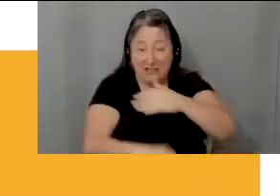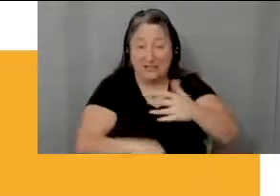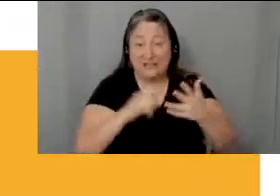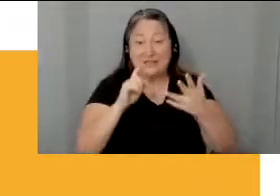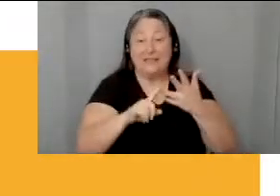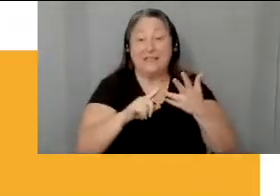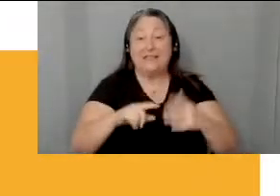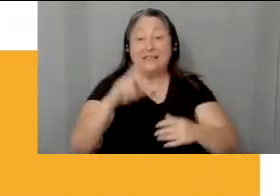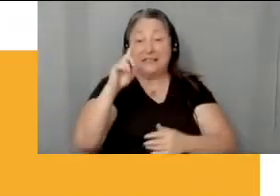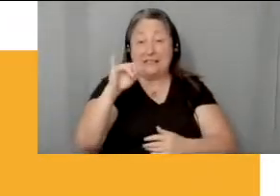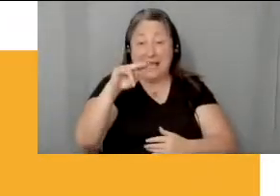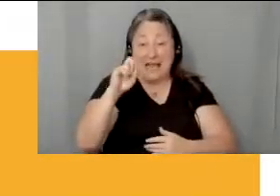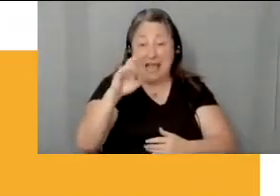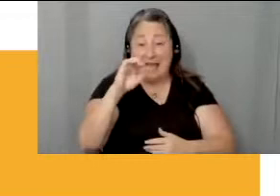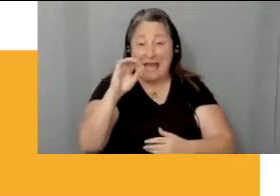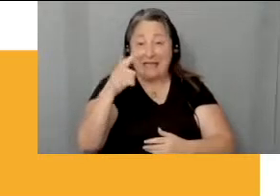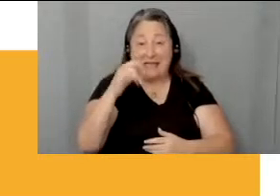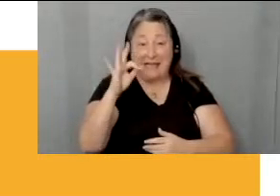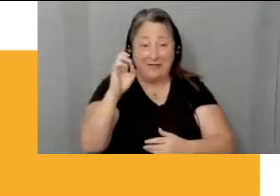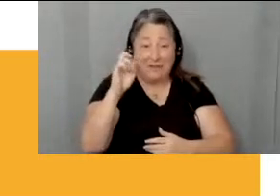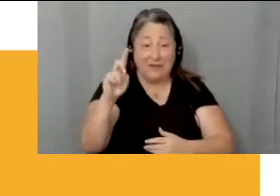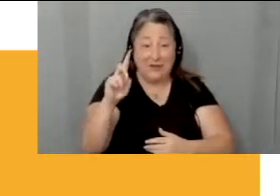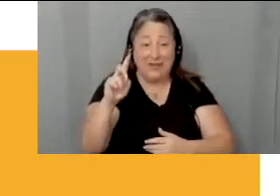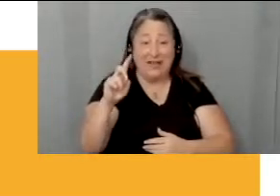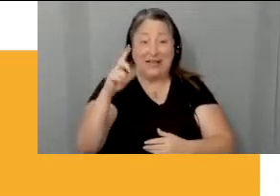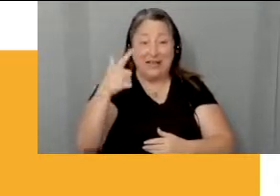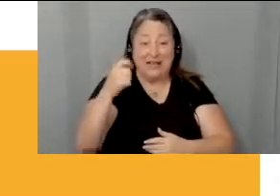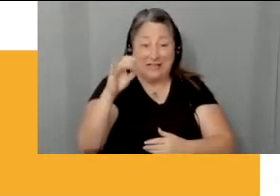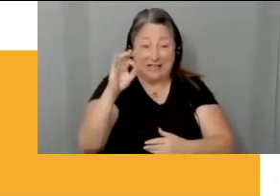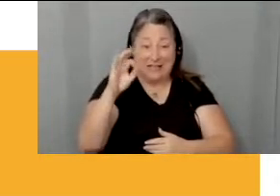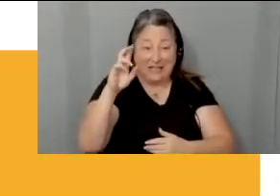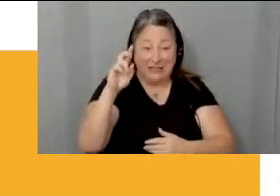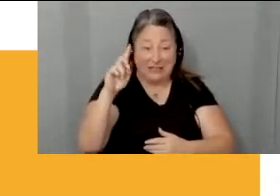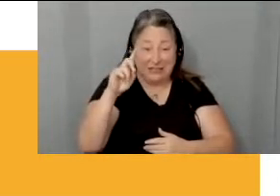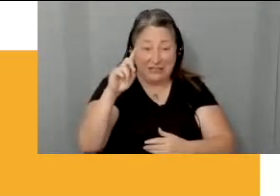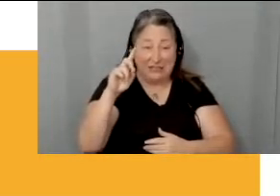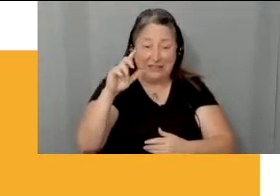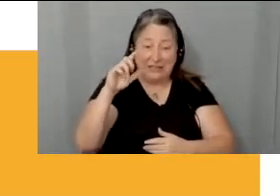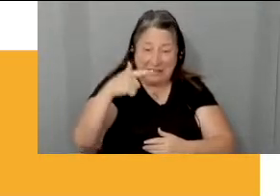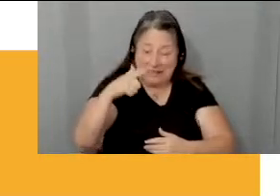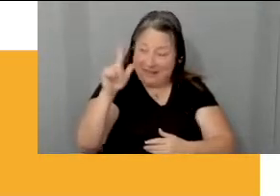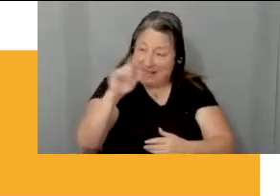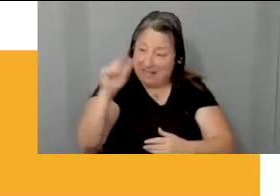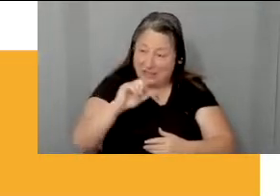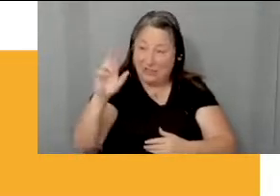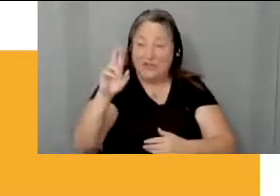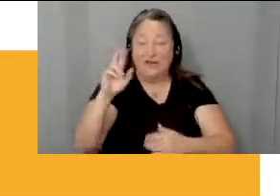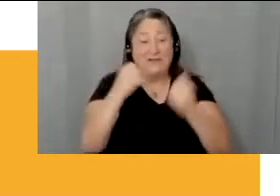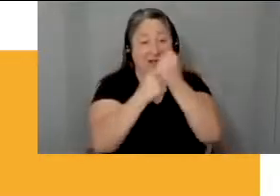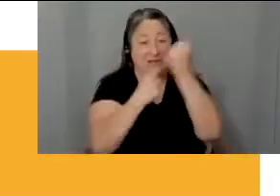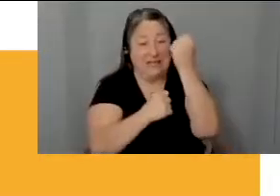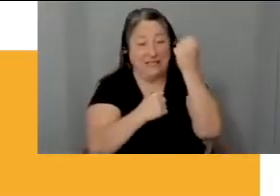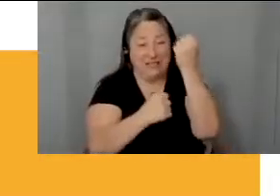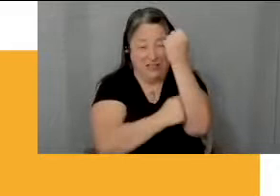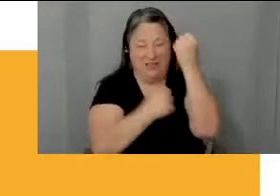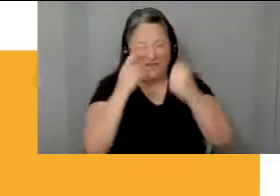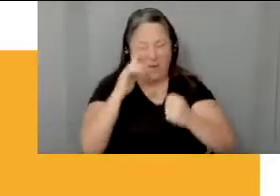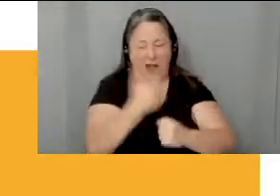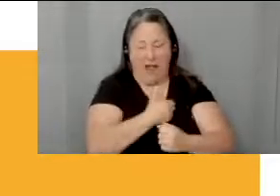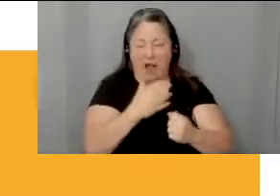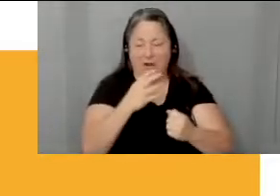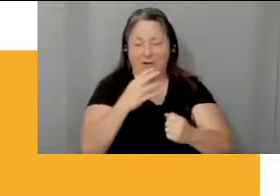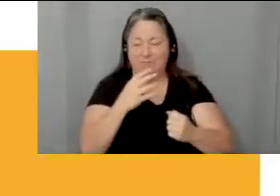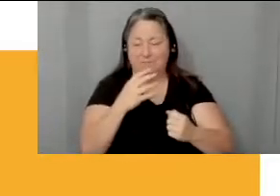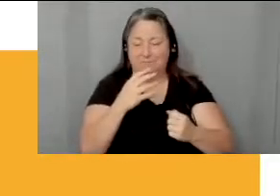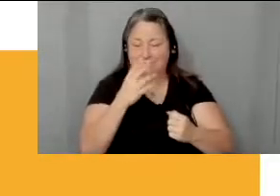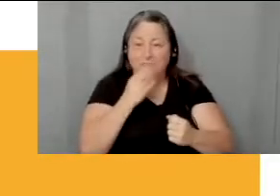Diane and Guilford Glazer Foundation for their general support of our Jewish work, which is how we end